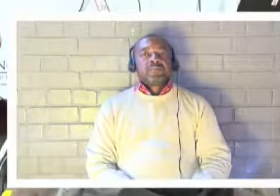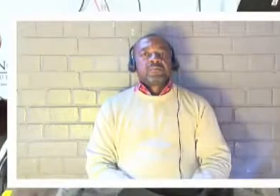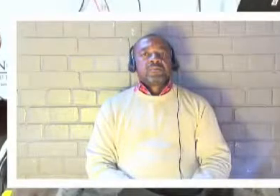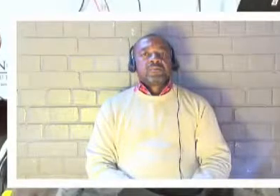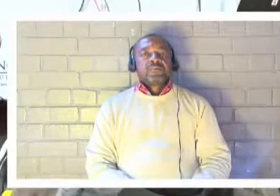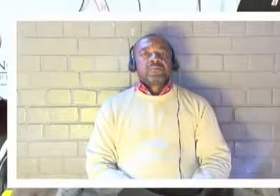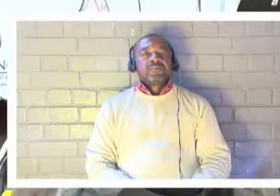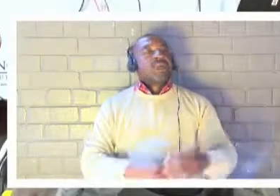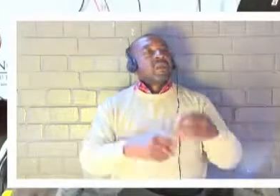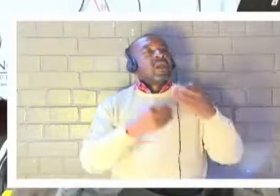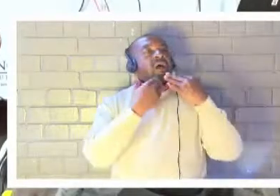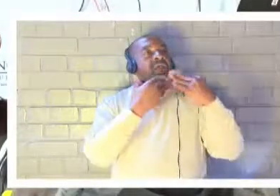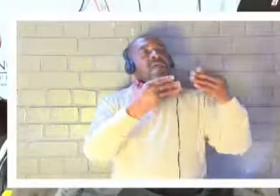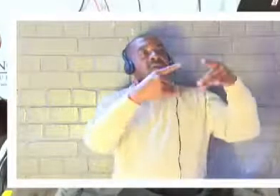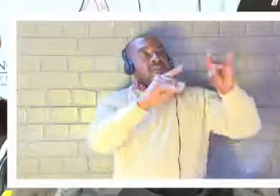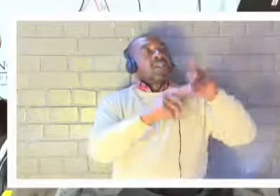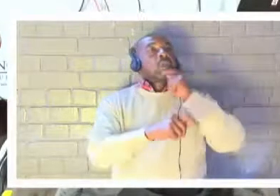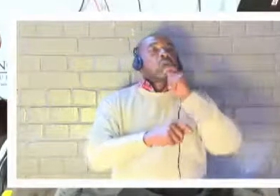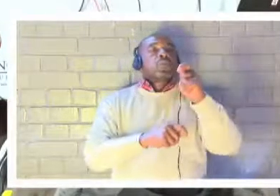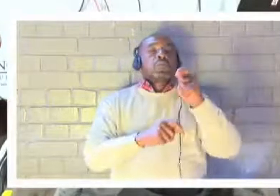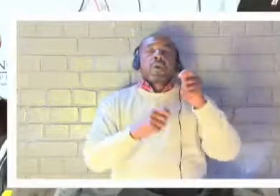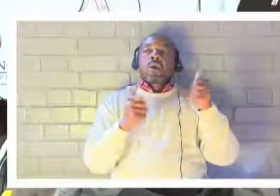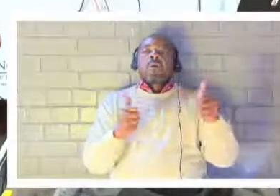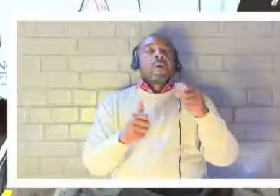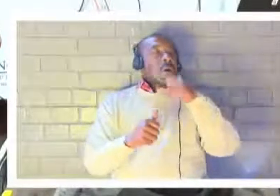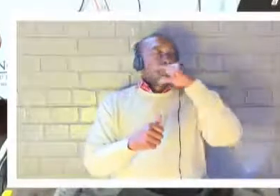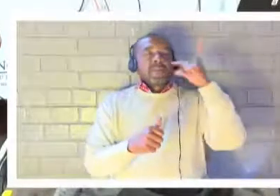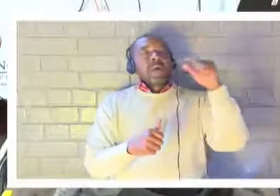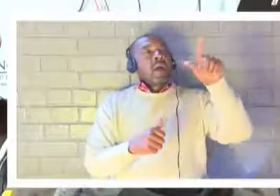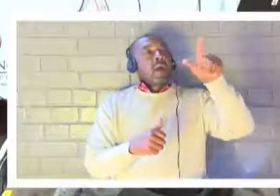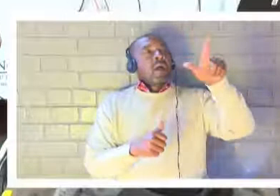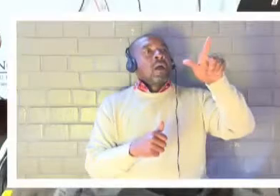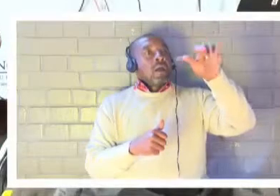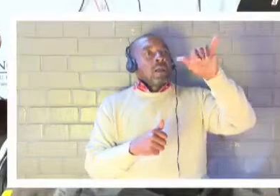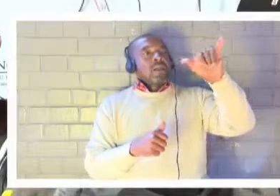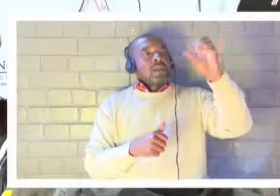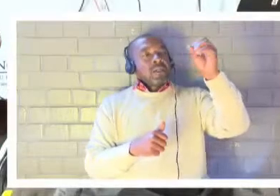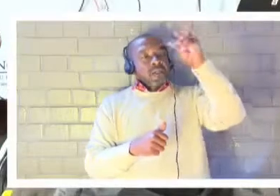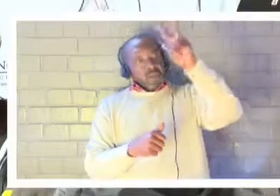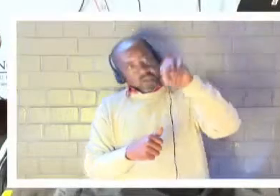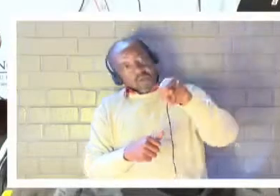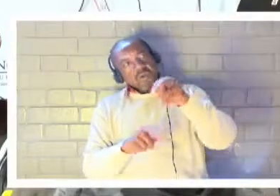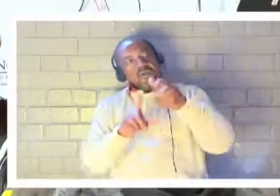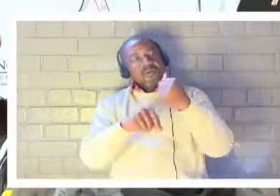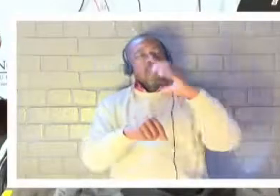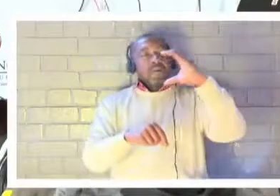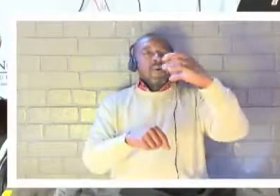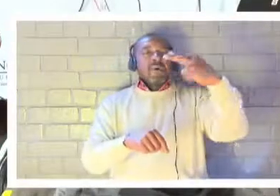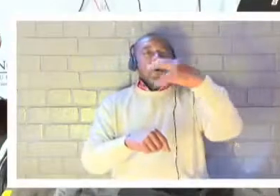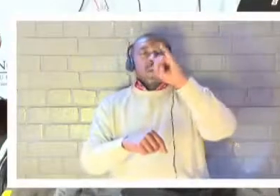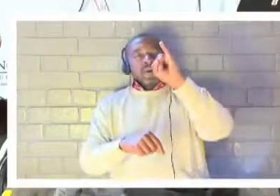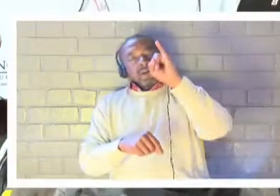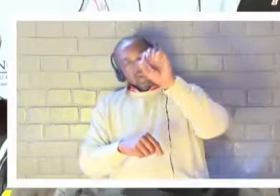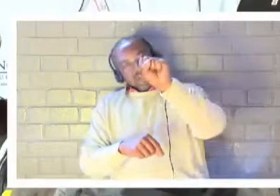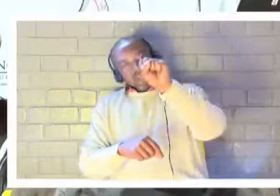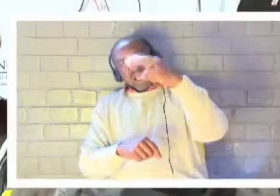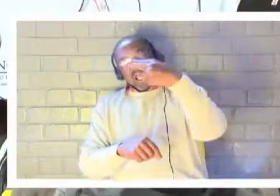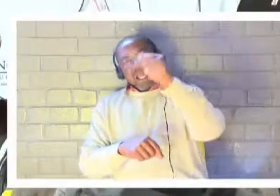Chair, thank you. Good morning. My name is Leon van der Westhuizen. I'm from Chris Hani Baragwanath Academic